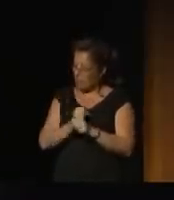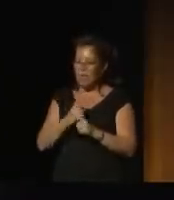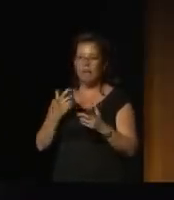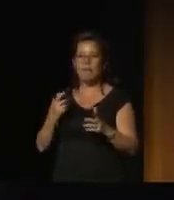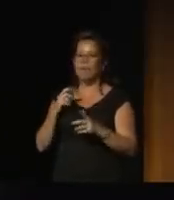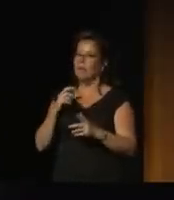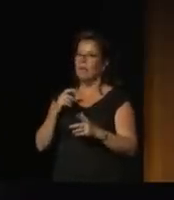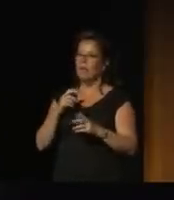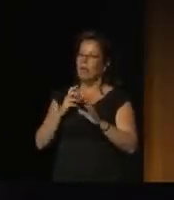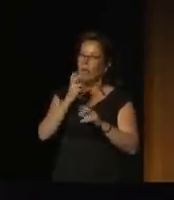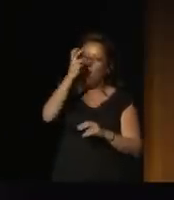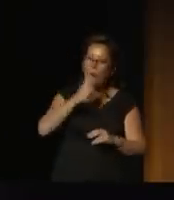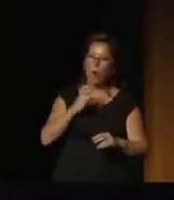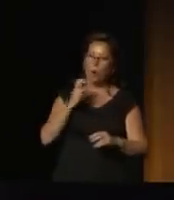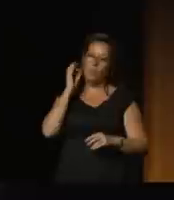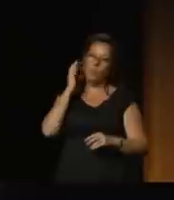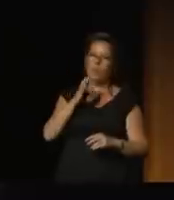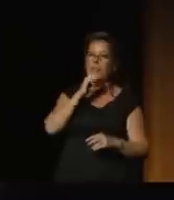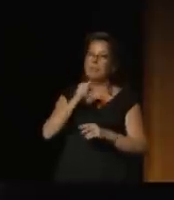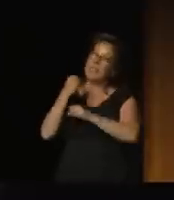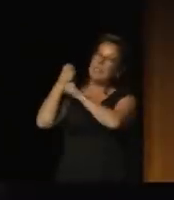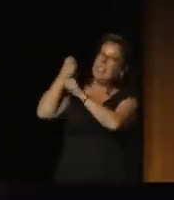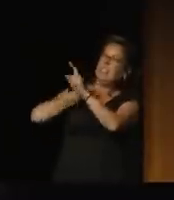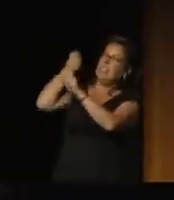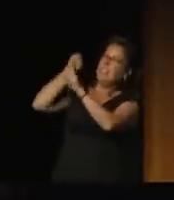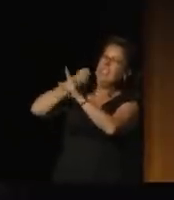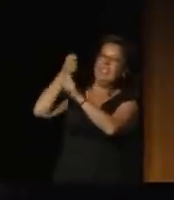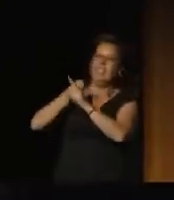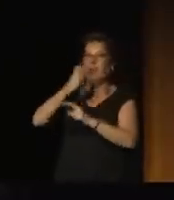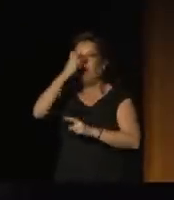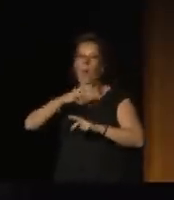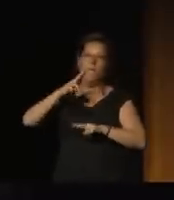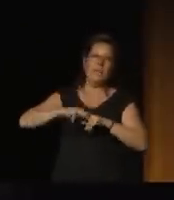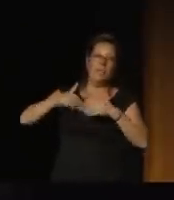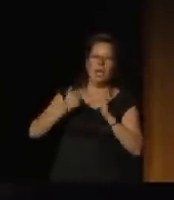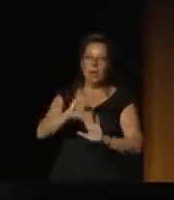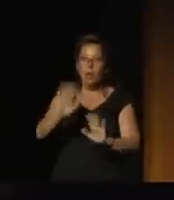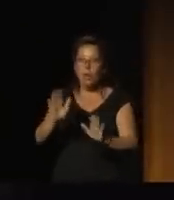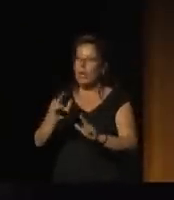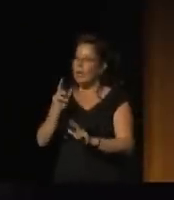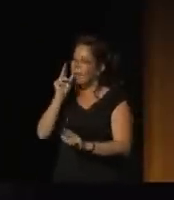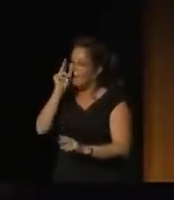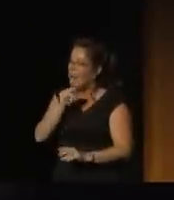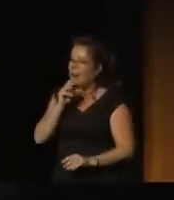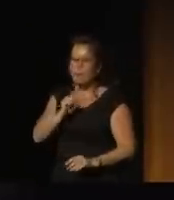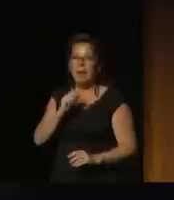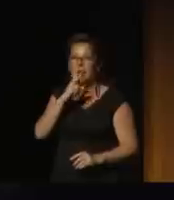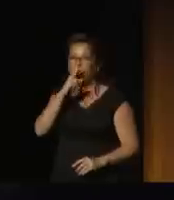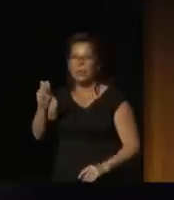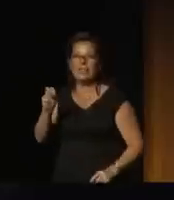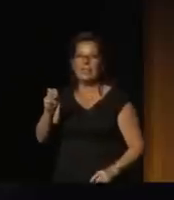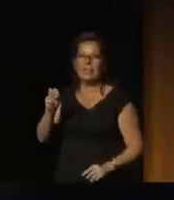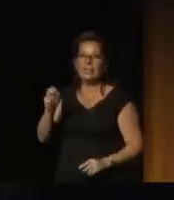aren't old bitter white men carrying flags and Confederacy things. These are young men in their 20s marching